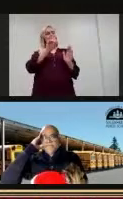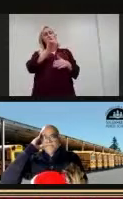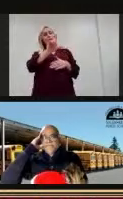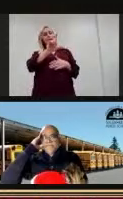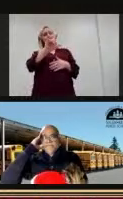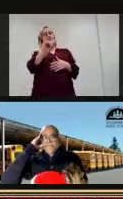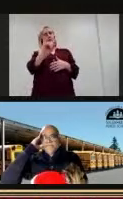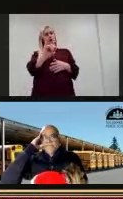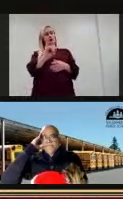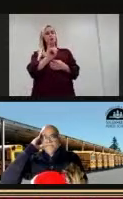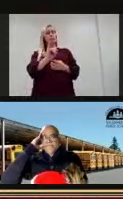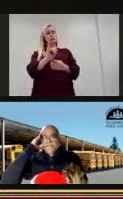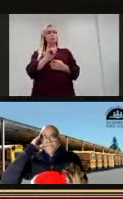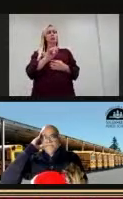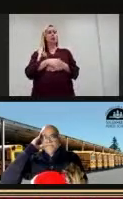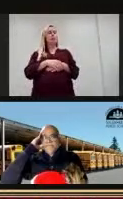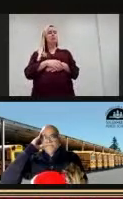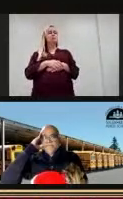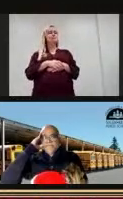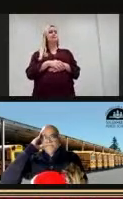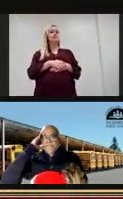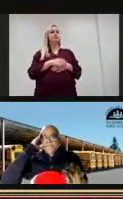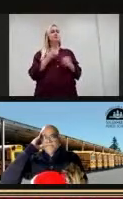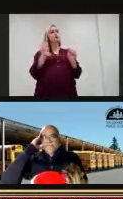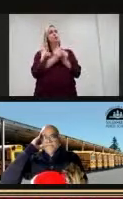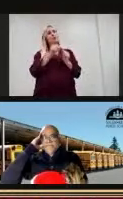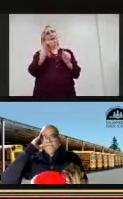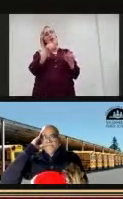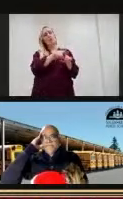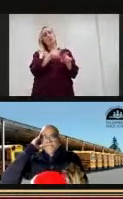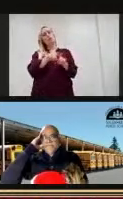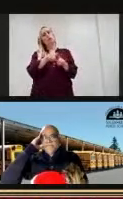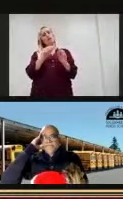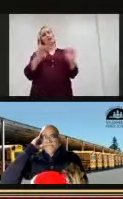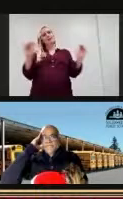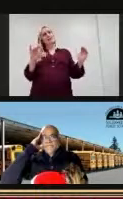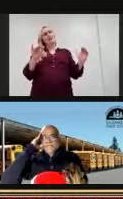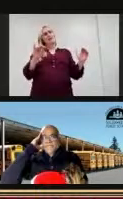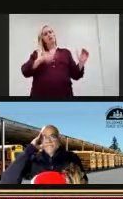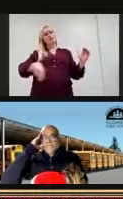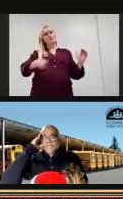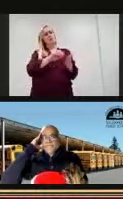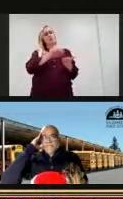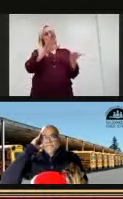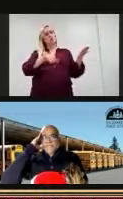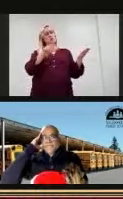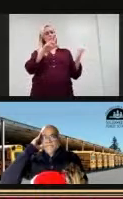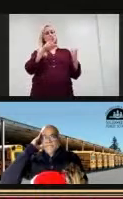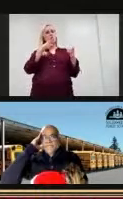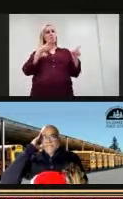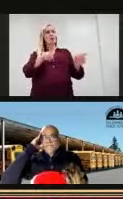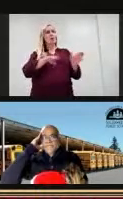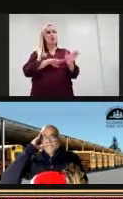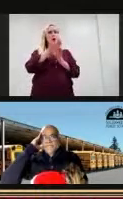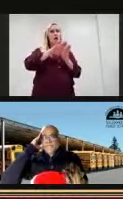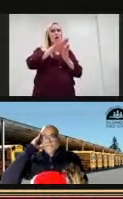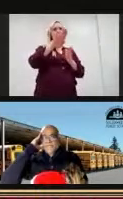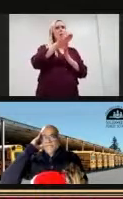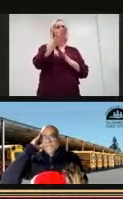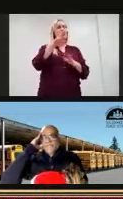dual language. And with that also, the levels of those students as they progress from the elementary